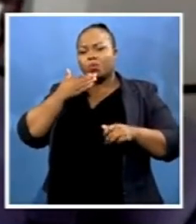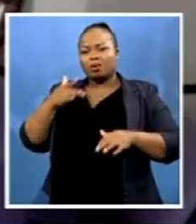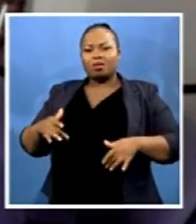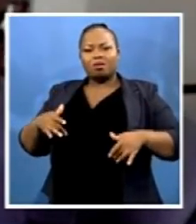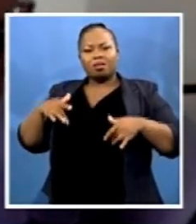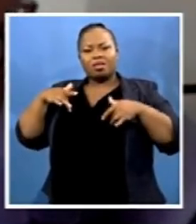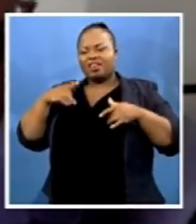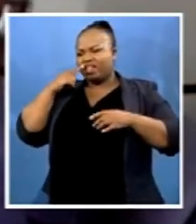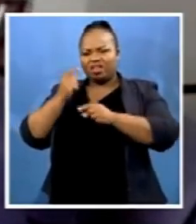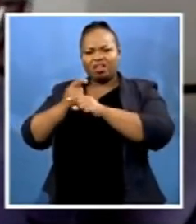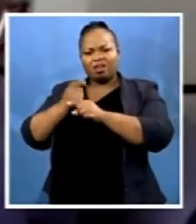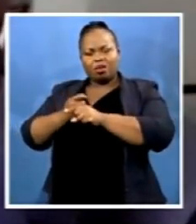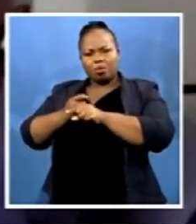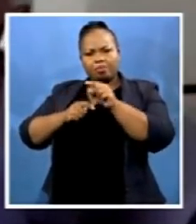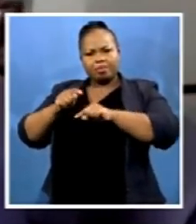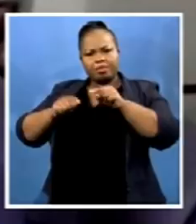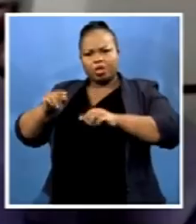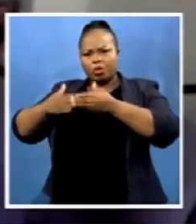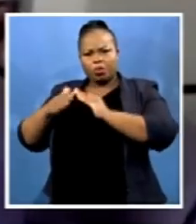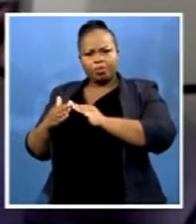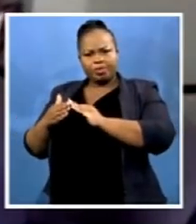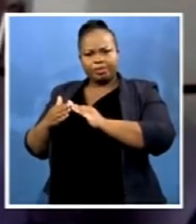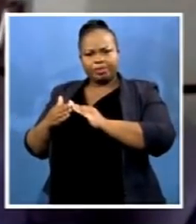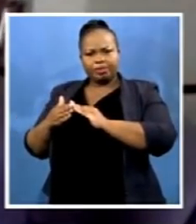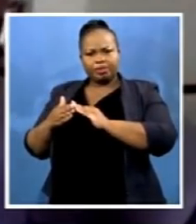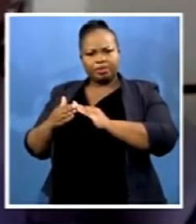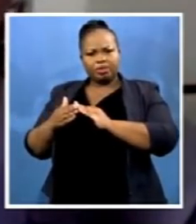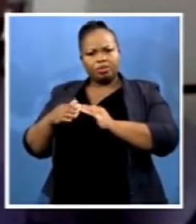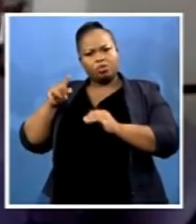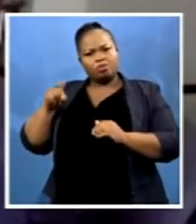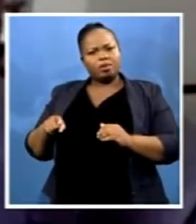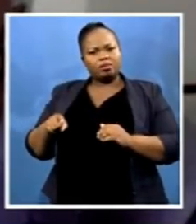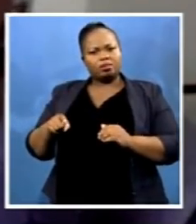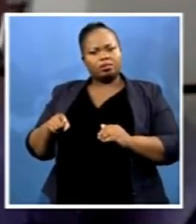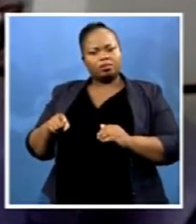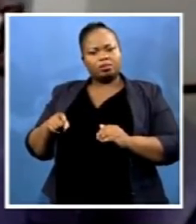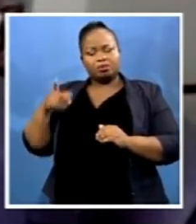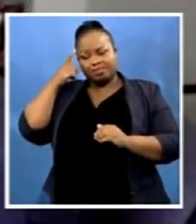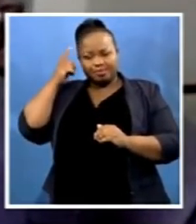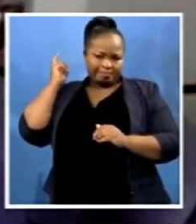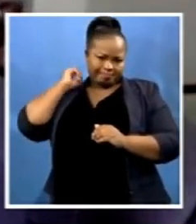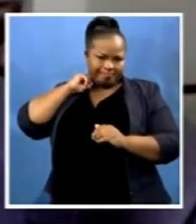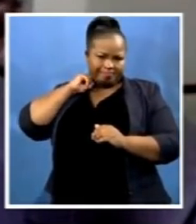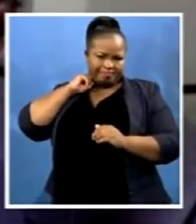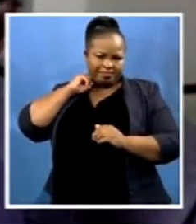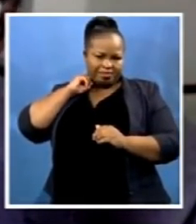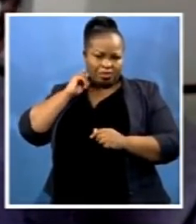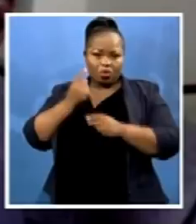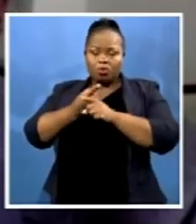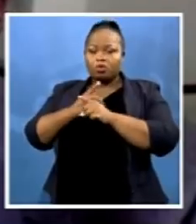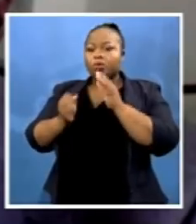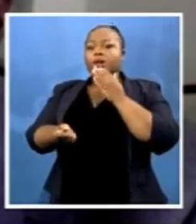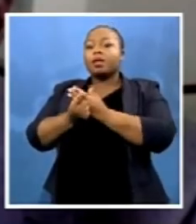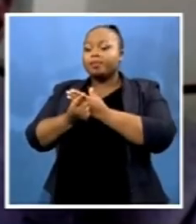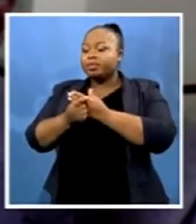to be weighed on or has to be taken in addition to what will happen to that population, which probably have to go